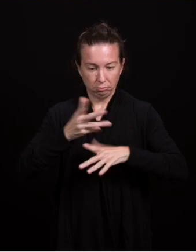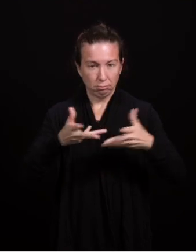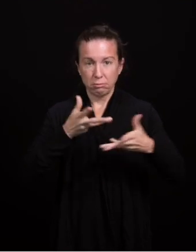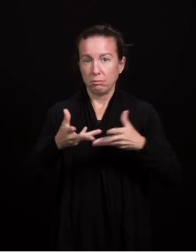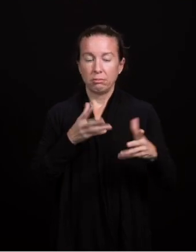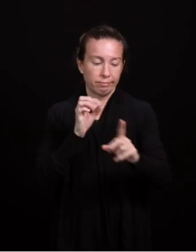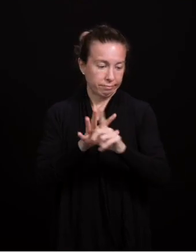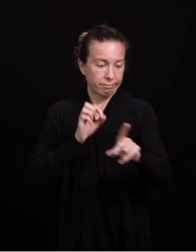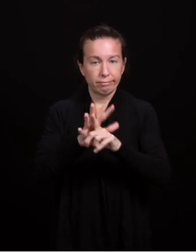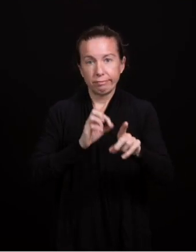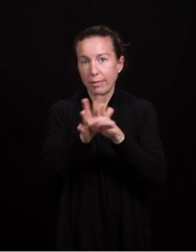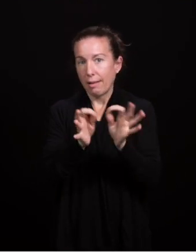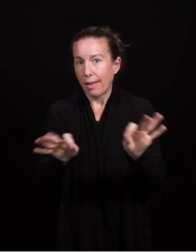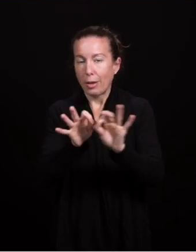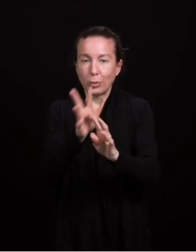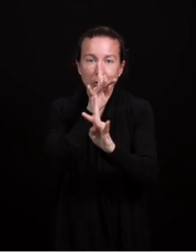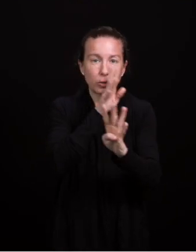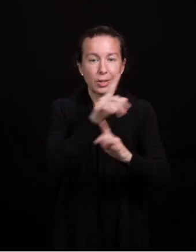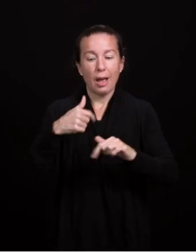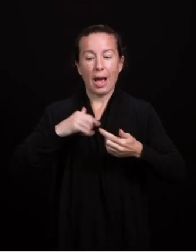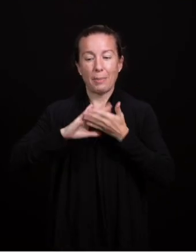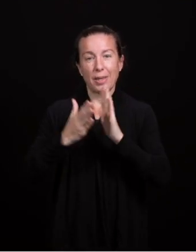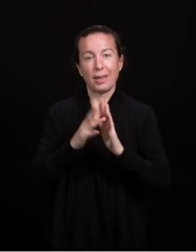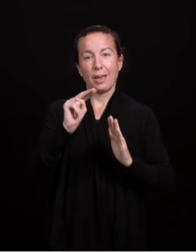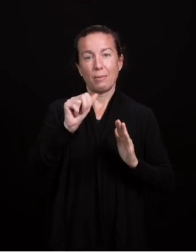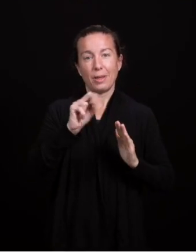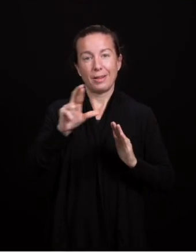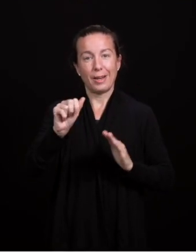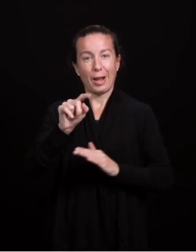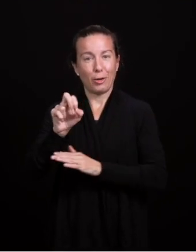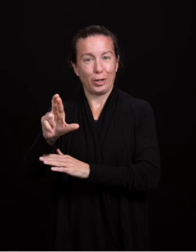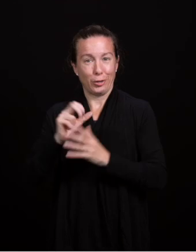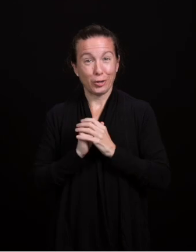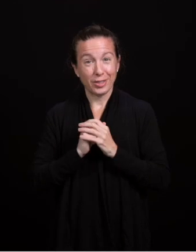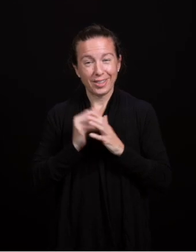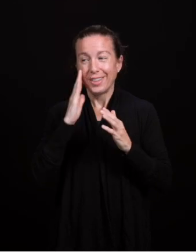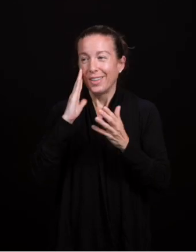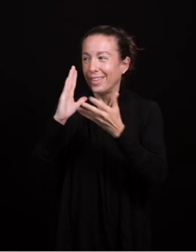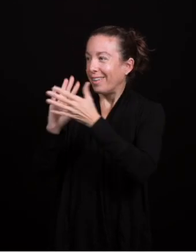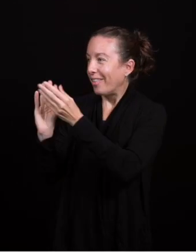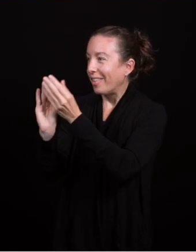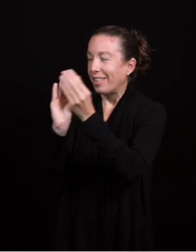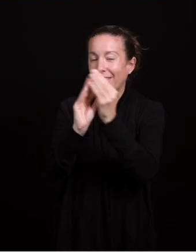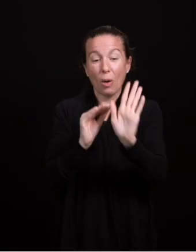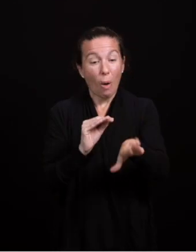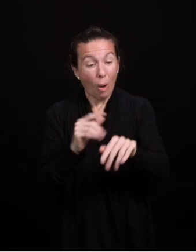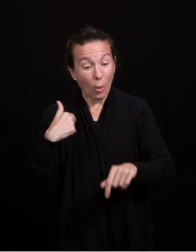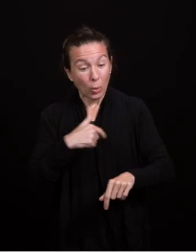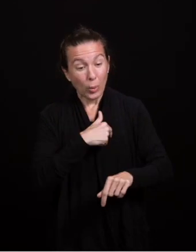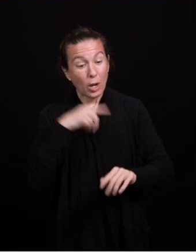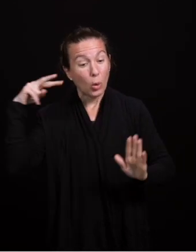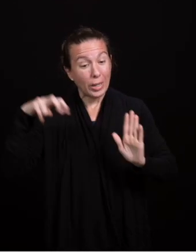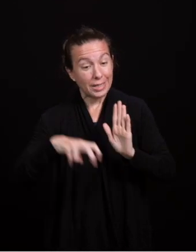it. So I became a narrator. I just constantly narrated all parts of our day. We're going down